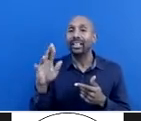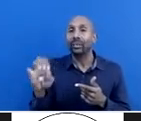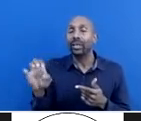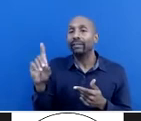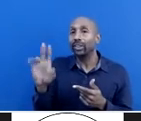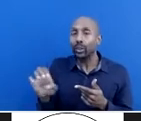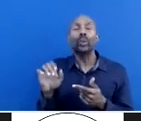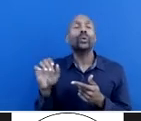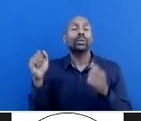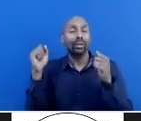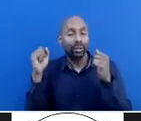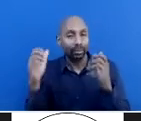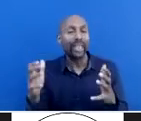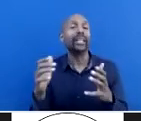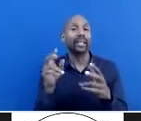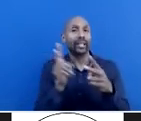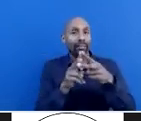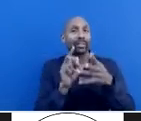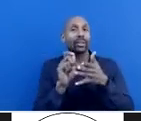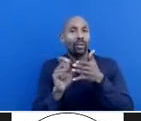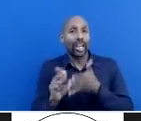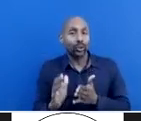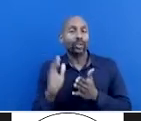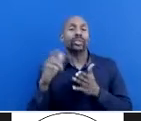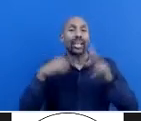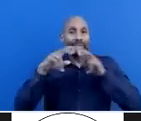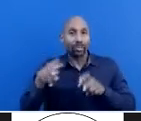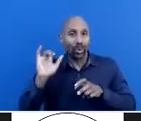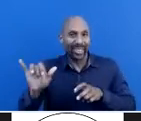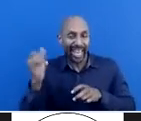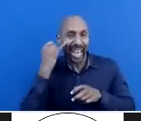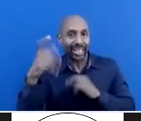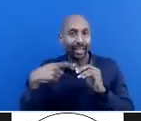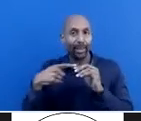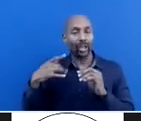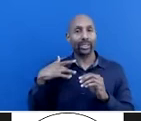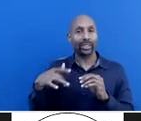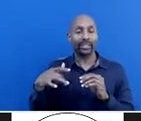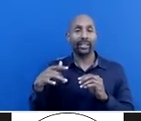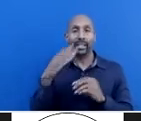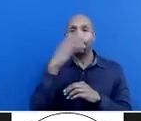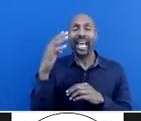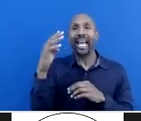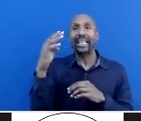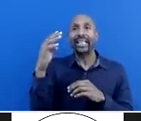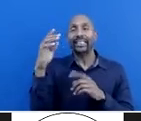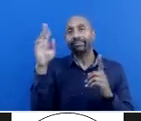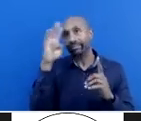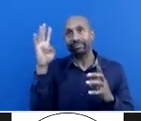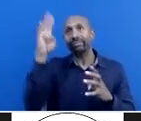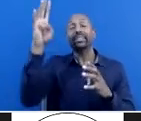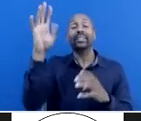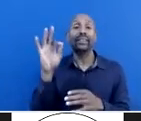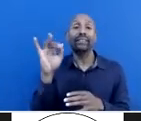that has been expressed through, whether you call it, you know, kind of, you know, Black speculative fiction or